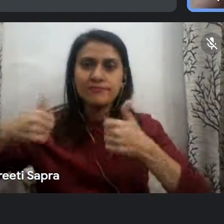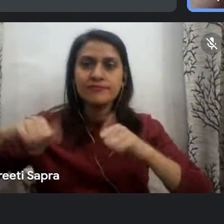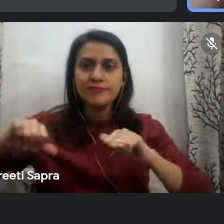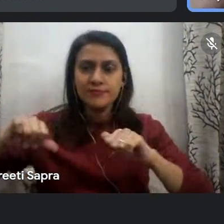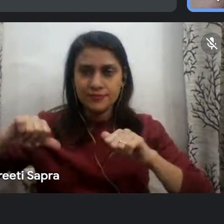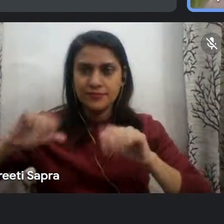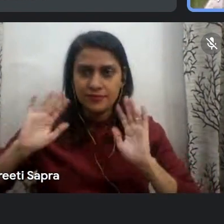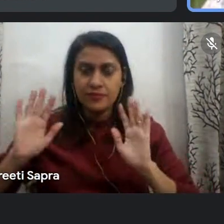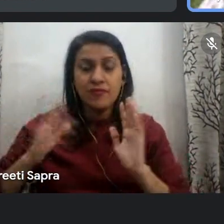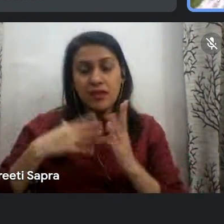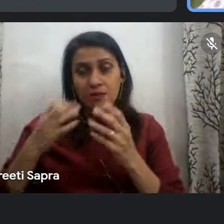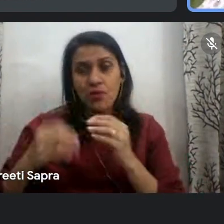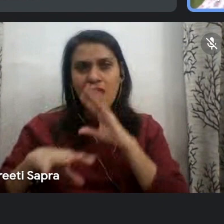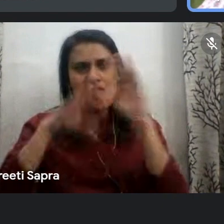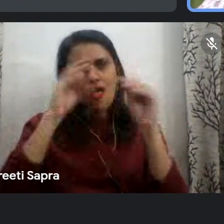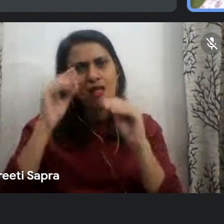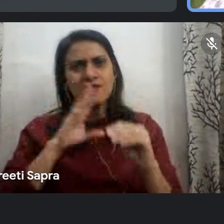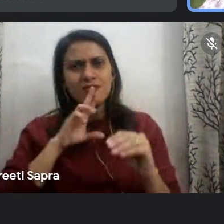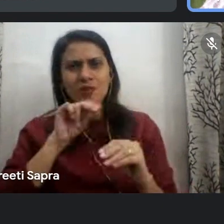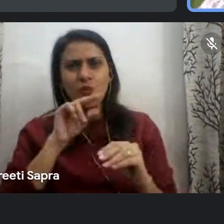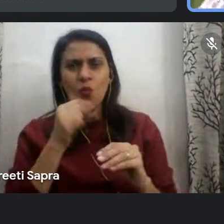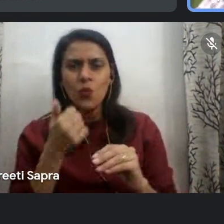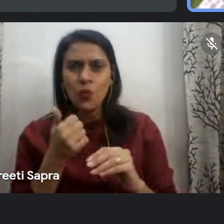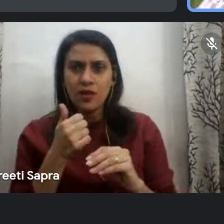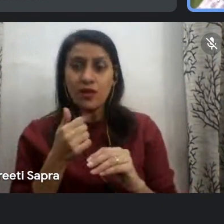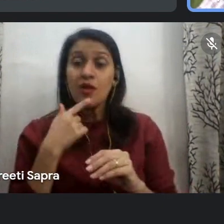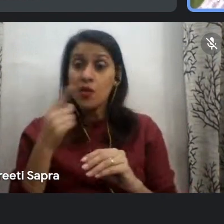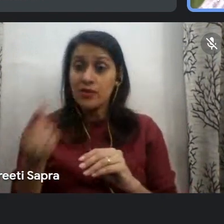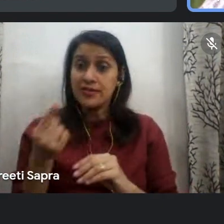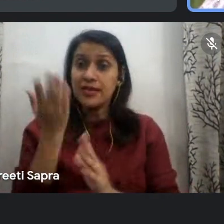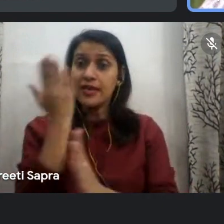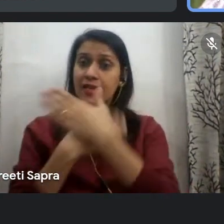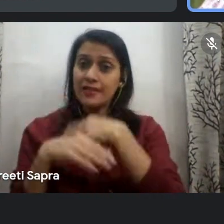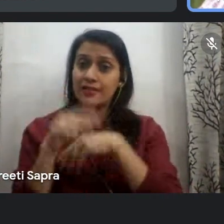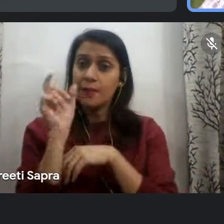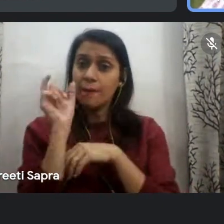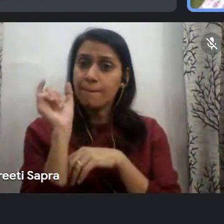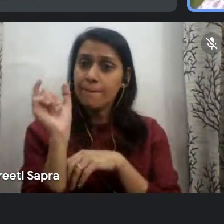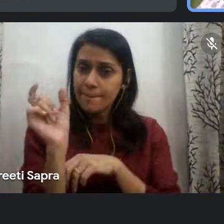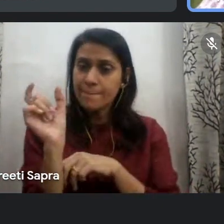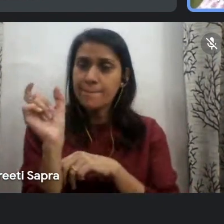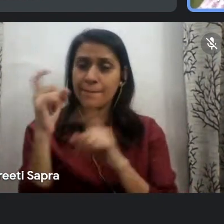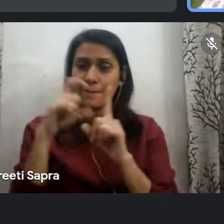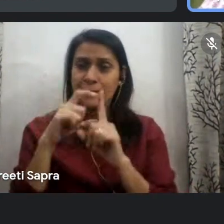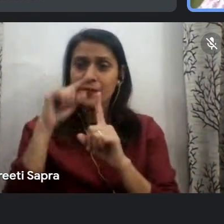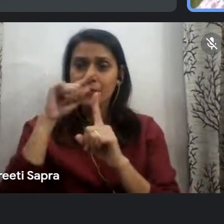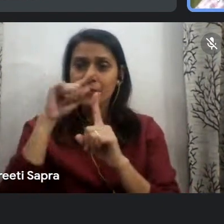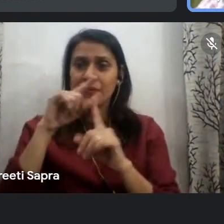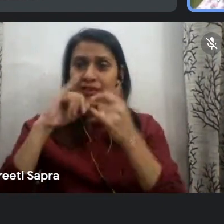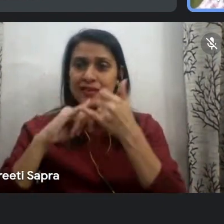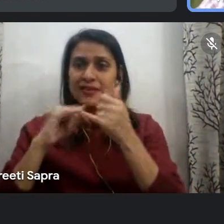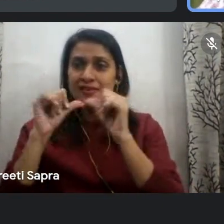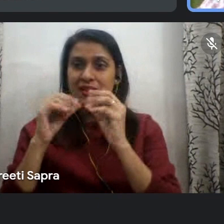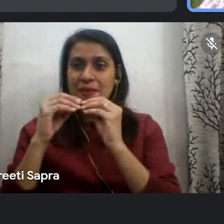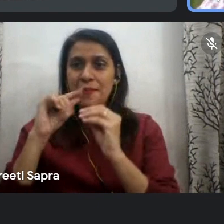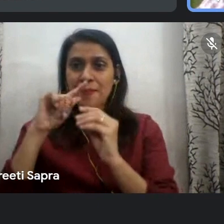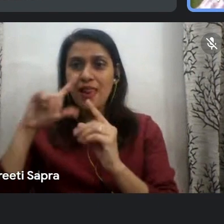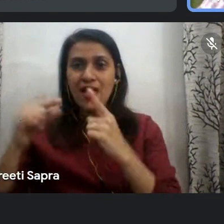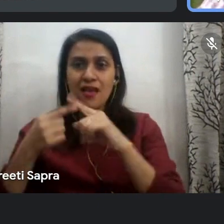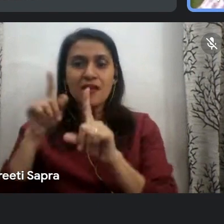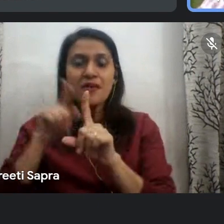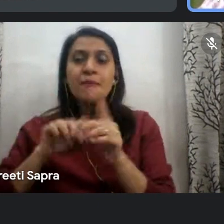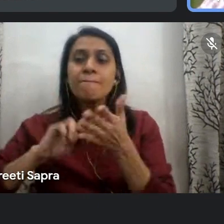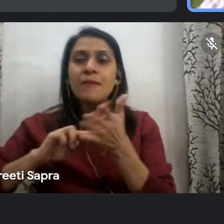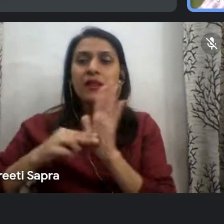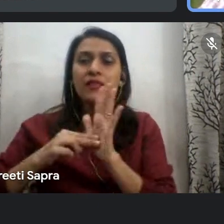need to learn. So when we say disability, are we really just recognizing the fact that there is a lack of ability,